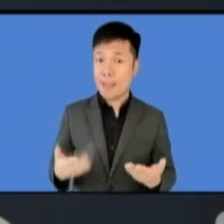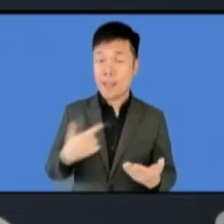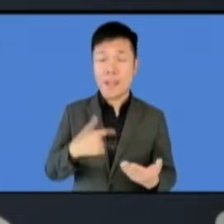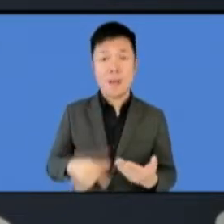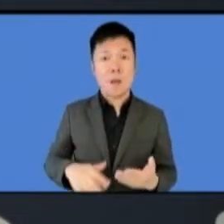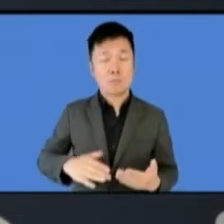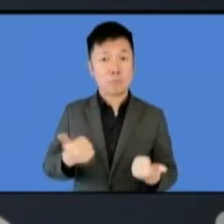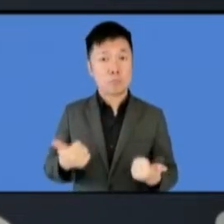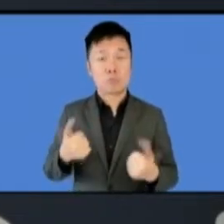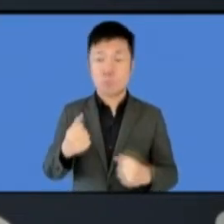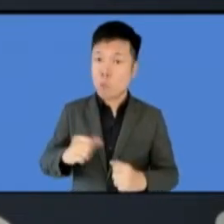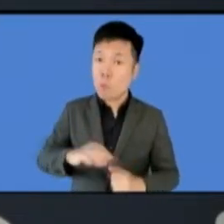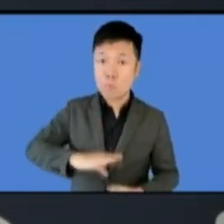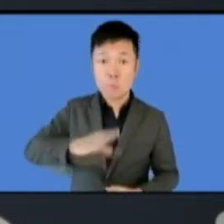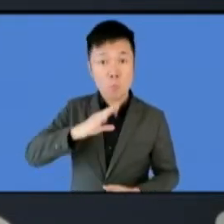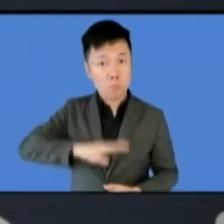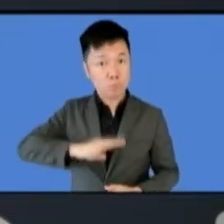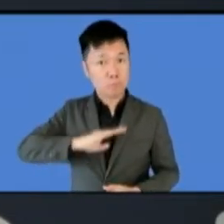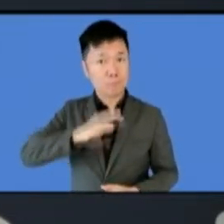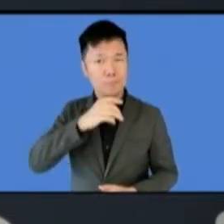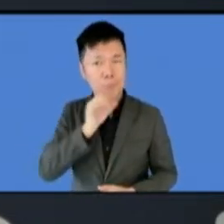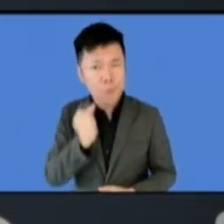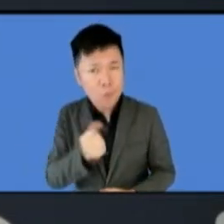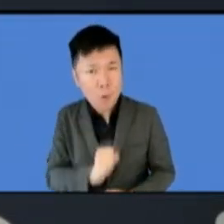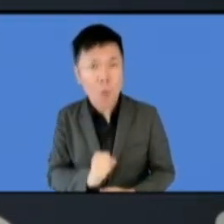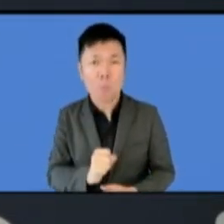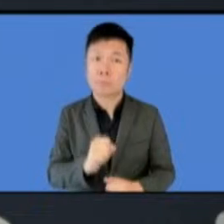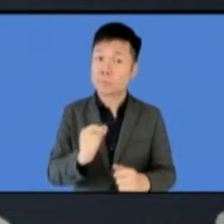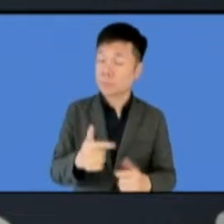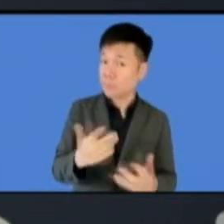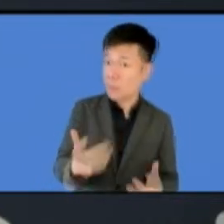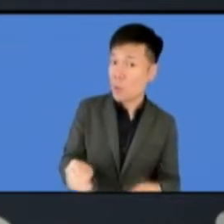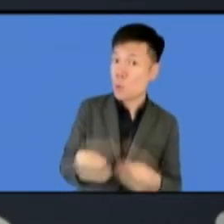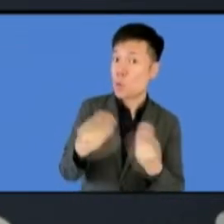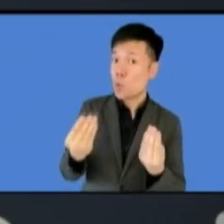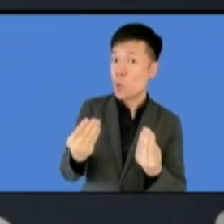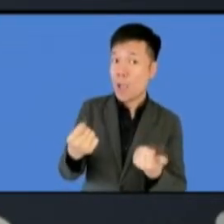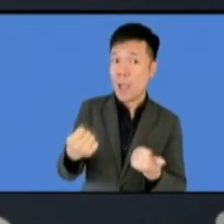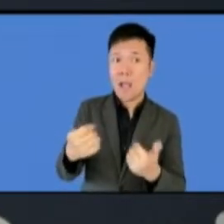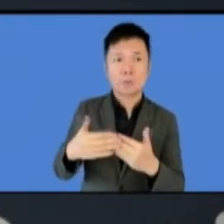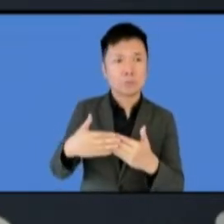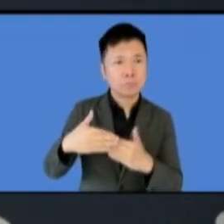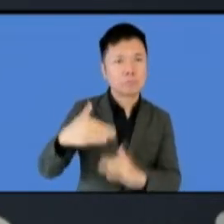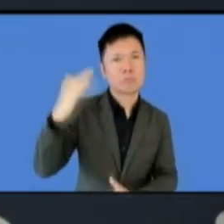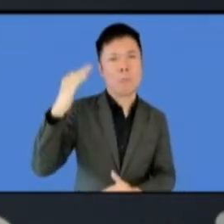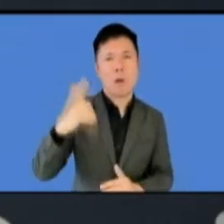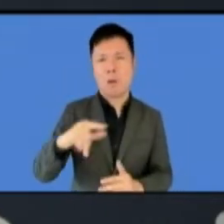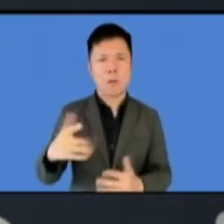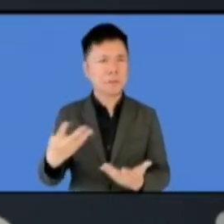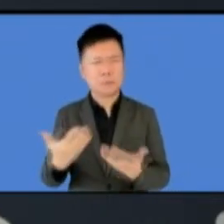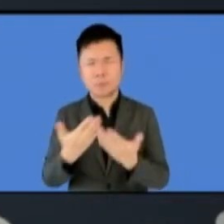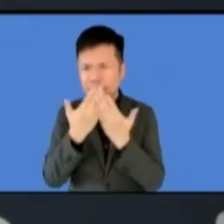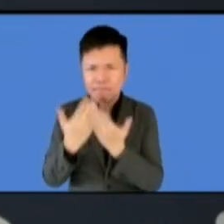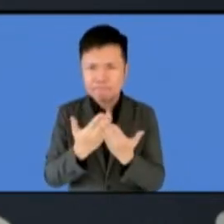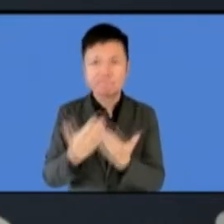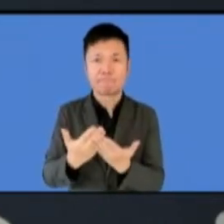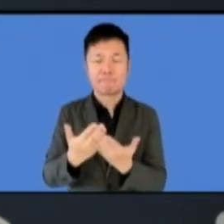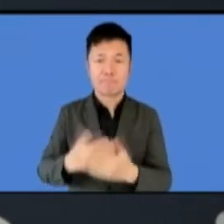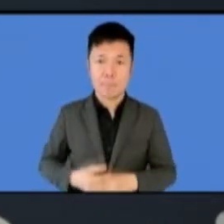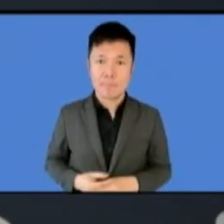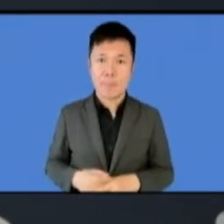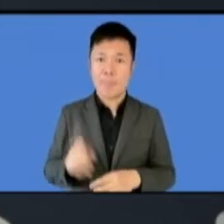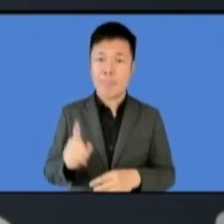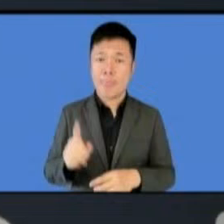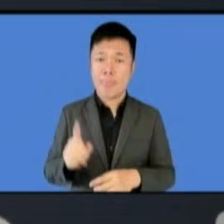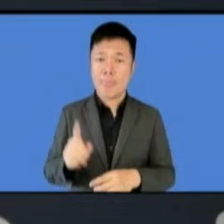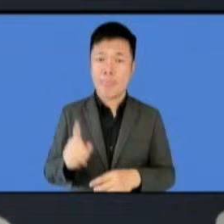is a goal, and we do want to realize both the youth dividend as well as the longevity dividend. But here is the complication. Most formal